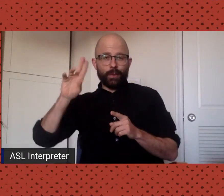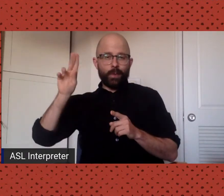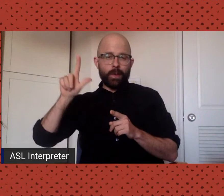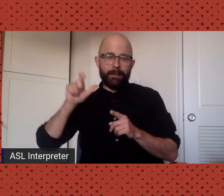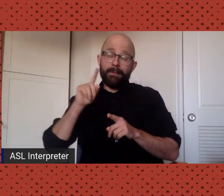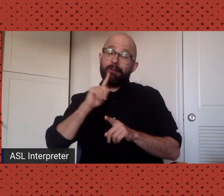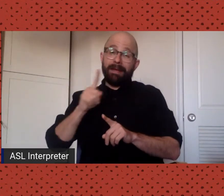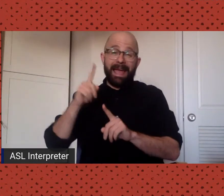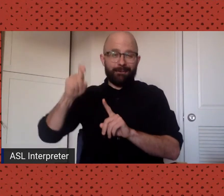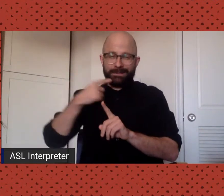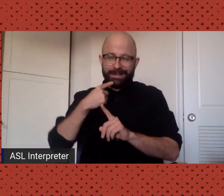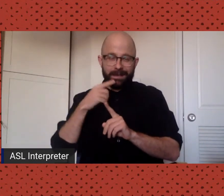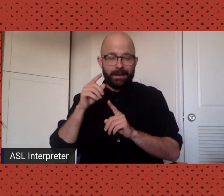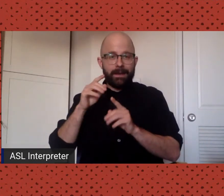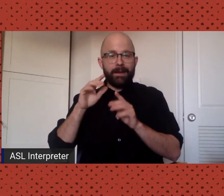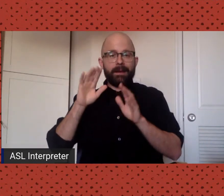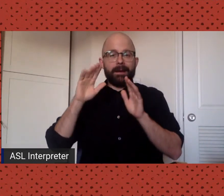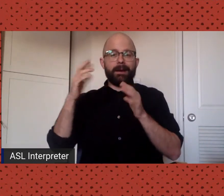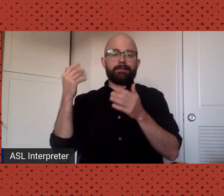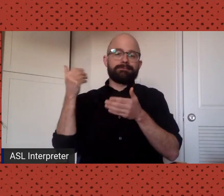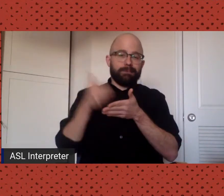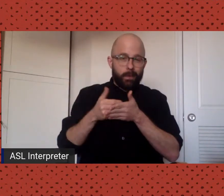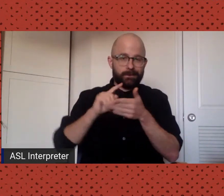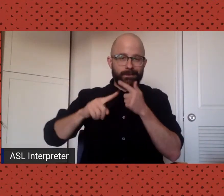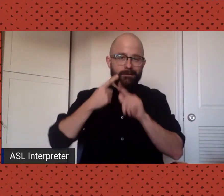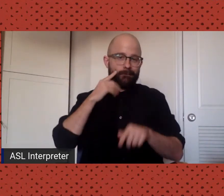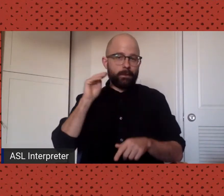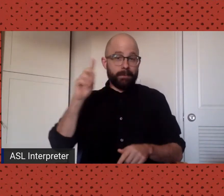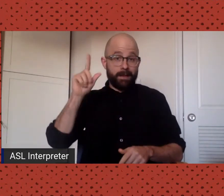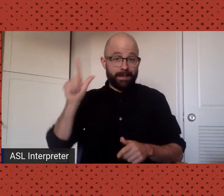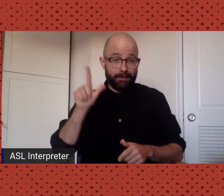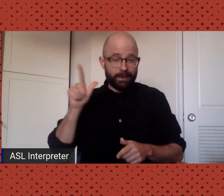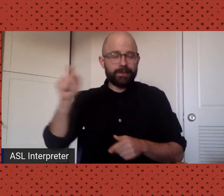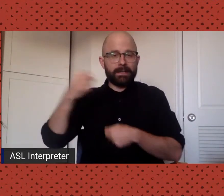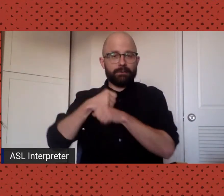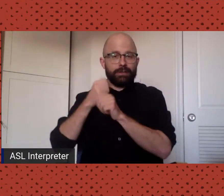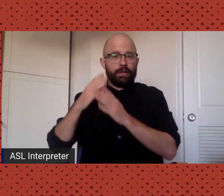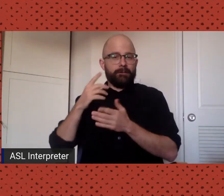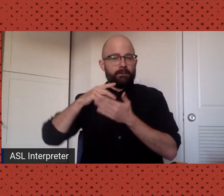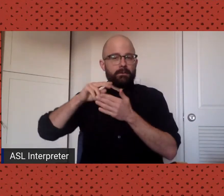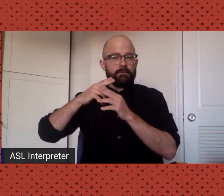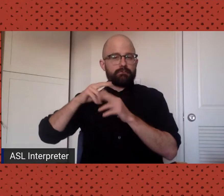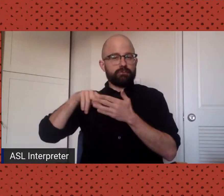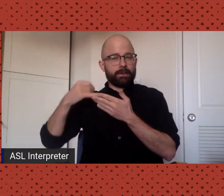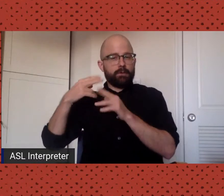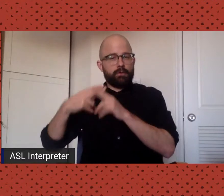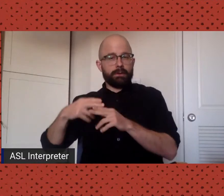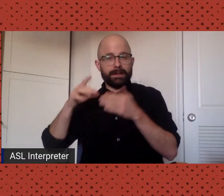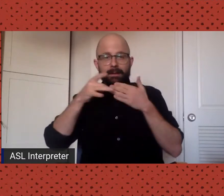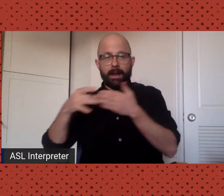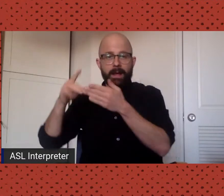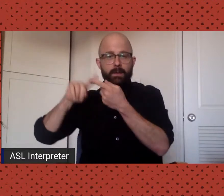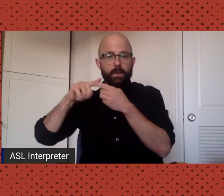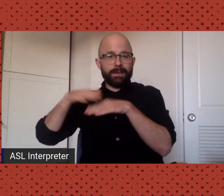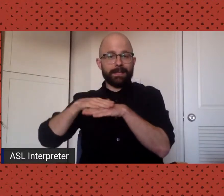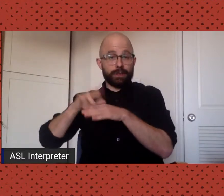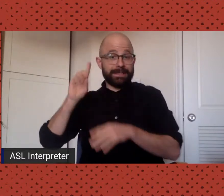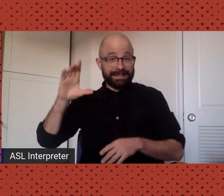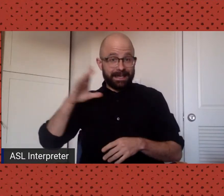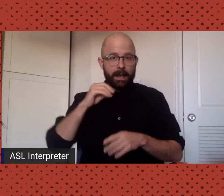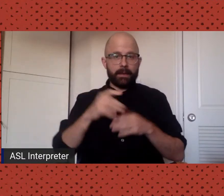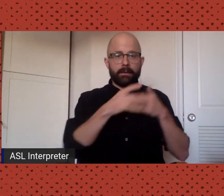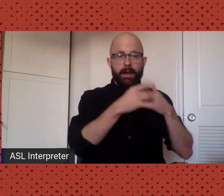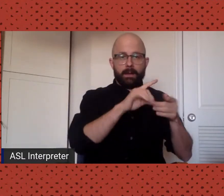is a fabulous friend of Maryland Libraries. She is the originator of a project called Guide to Indigenous DC and also